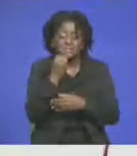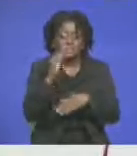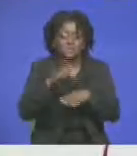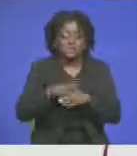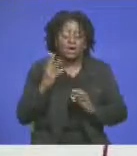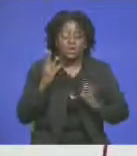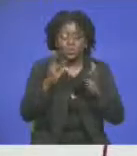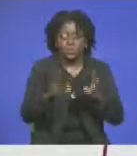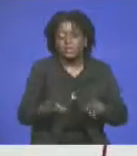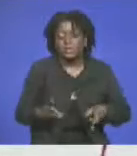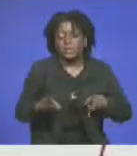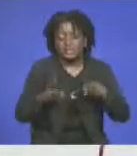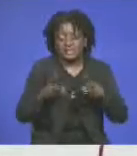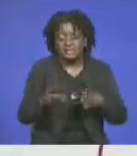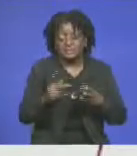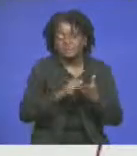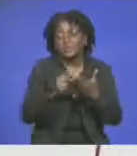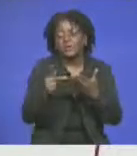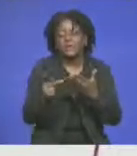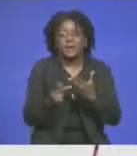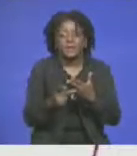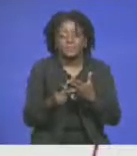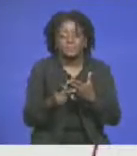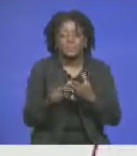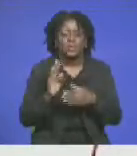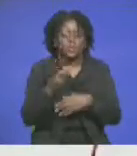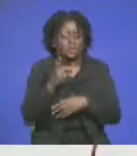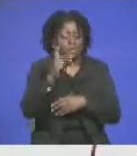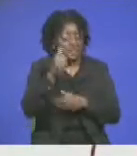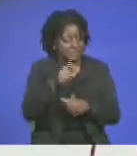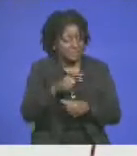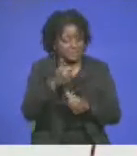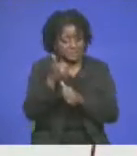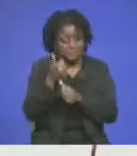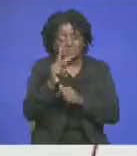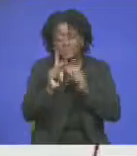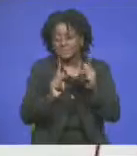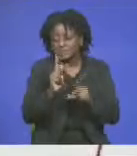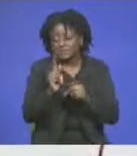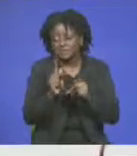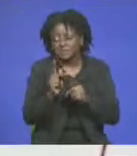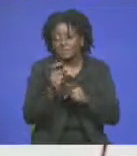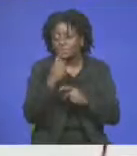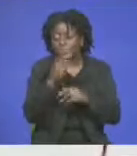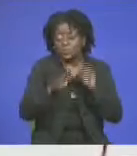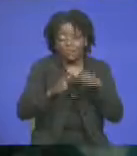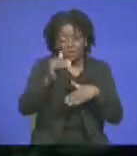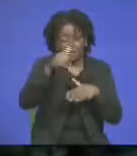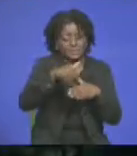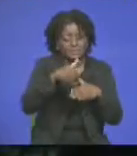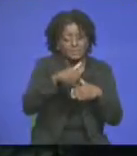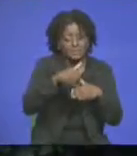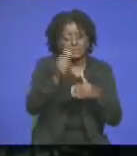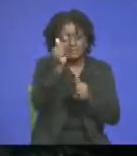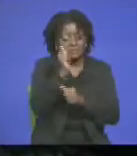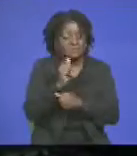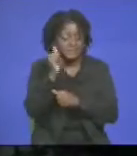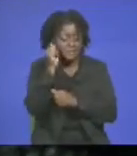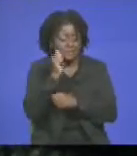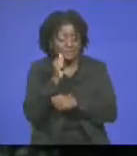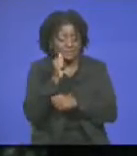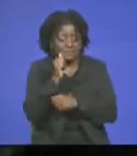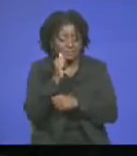program. And of course, we assist persons who walk in on a daily